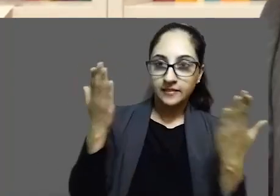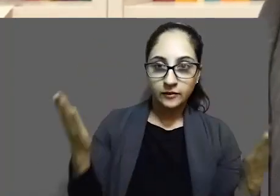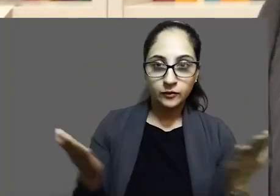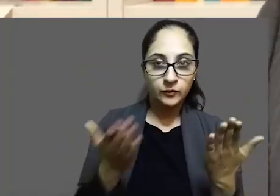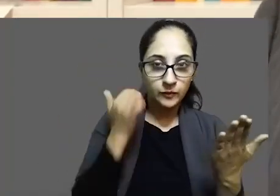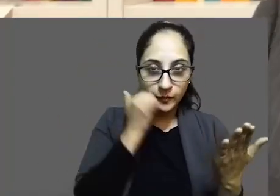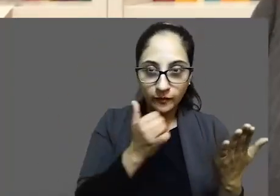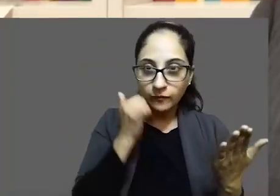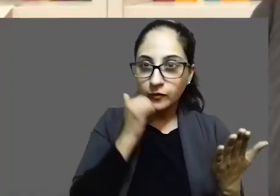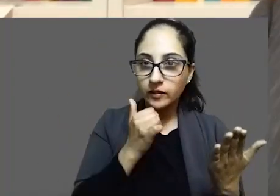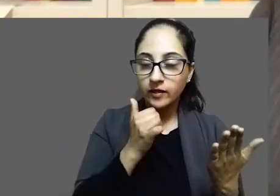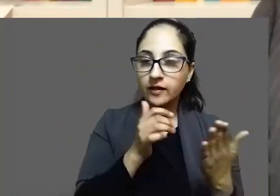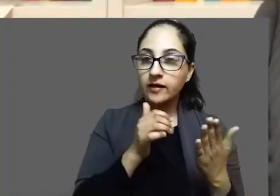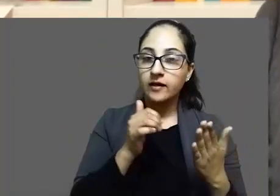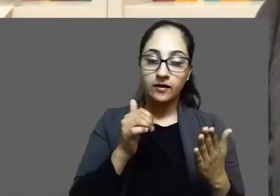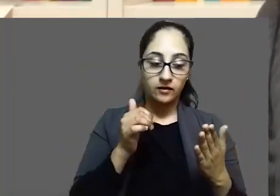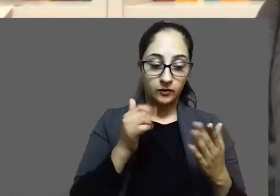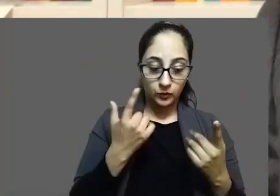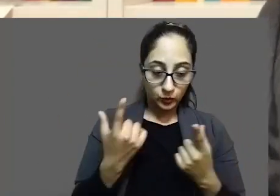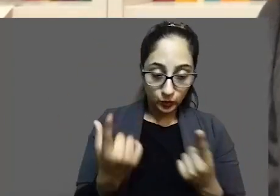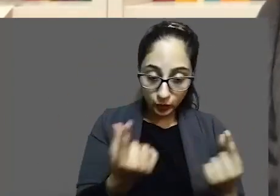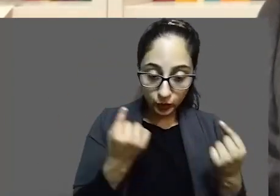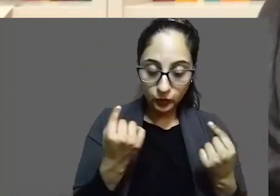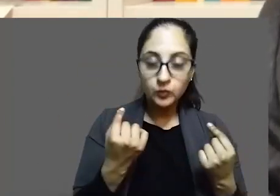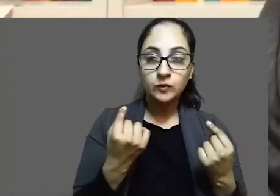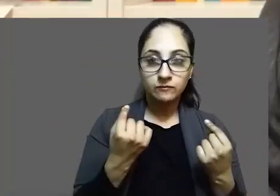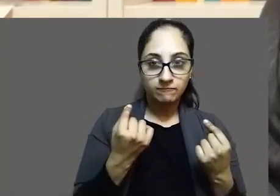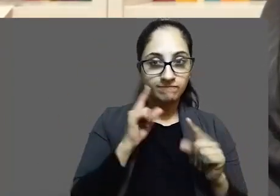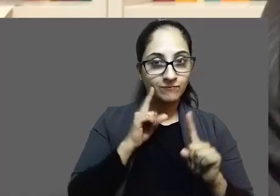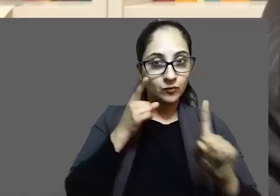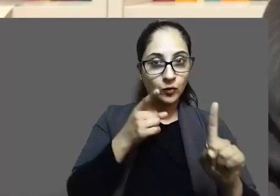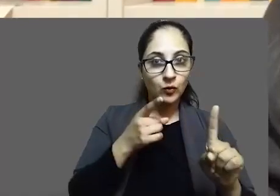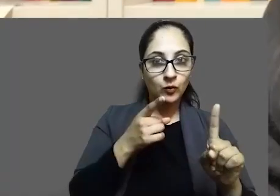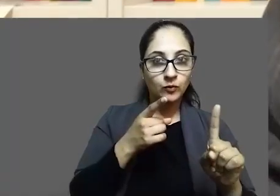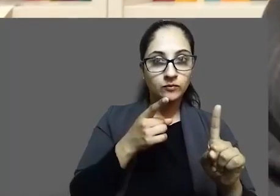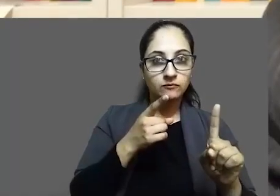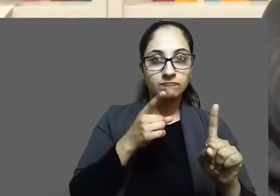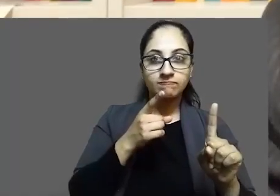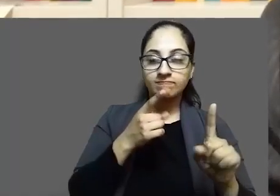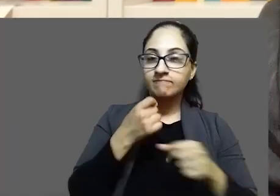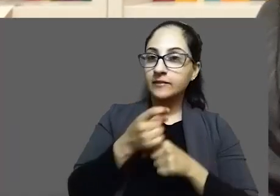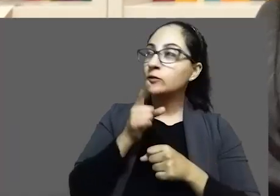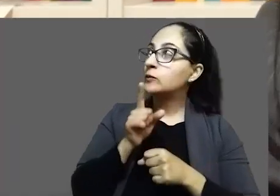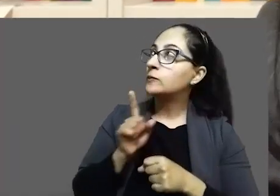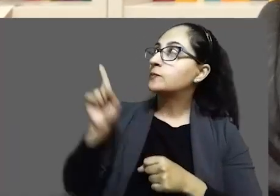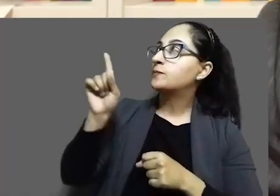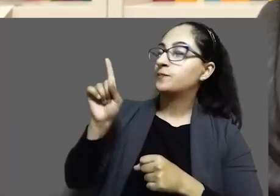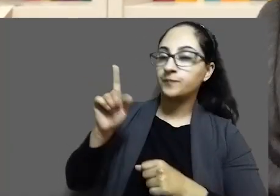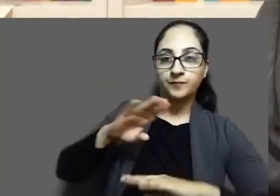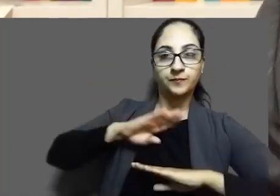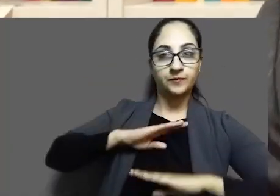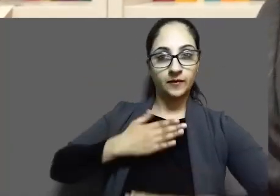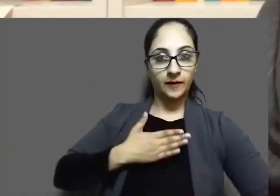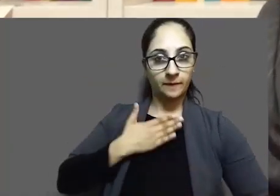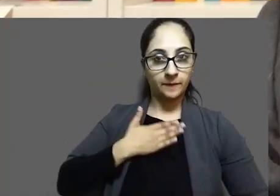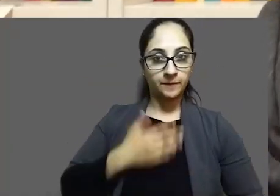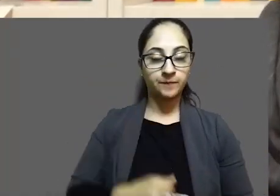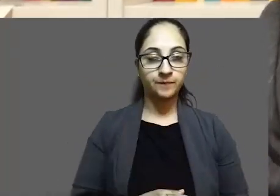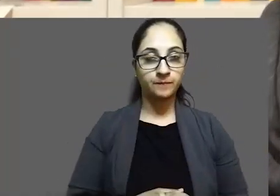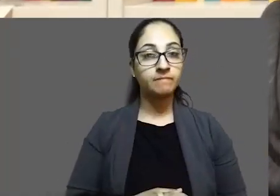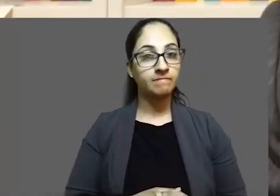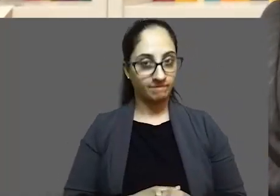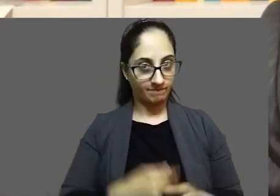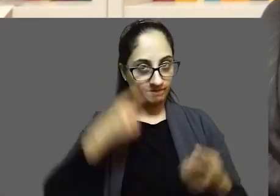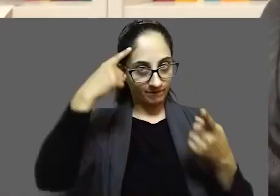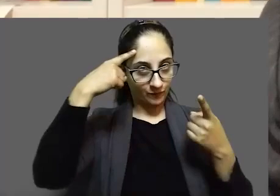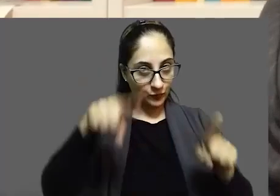right. How do we embody Imam Ali's ethics? And I think that one of the important things for us is that this